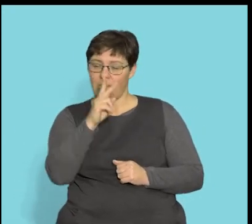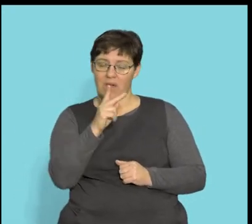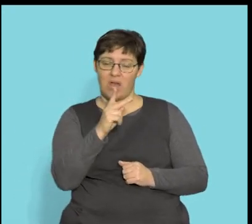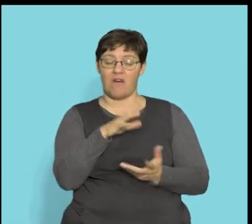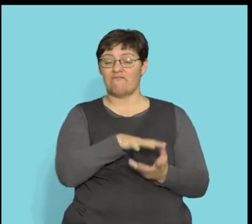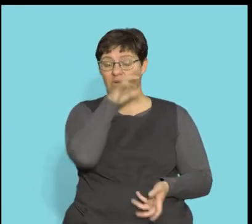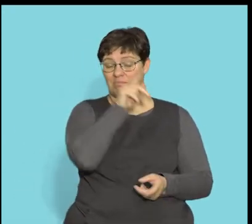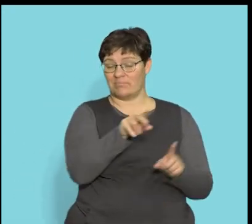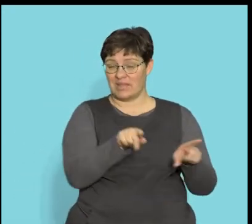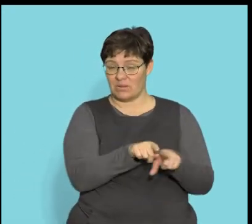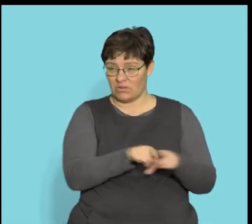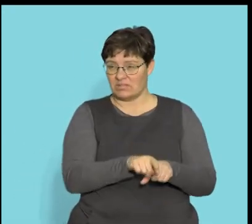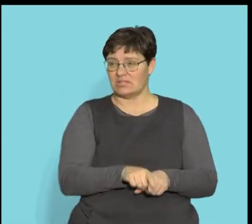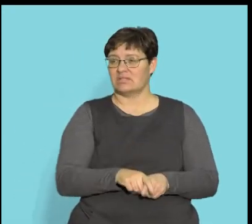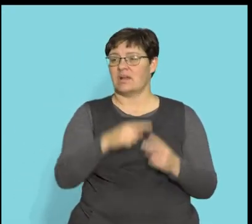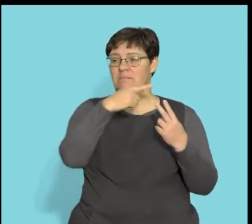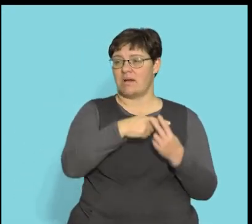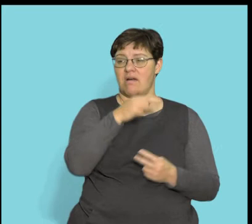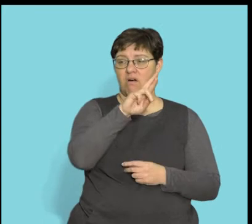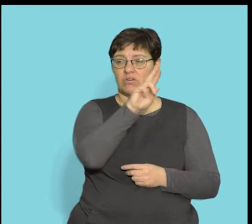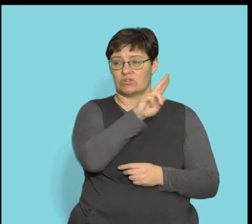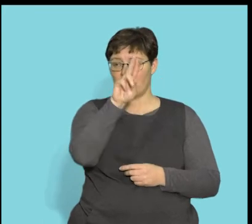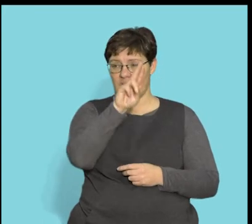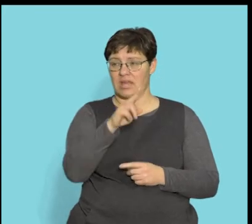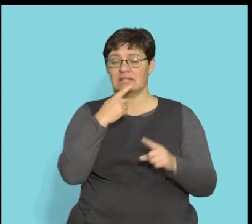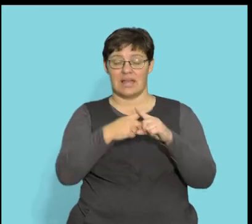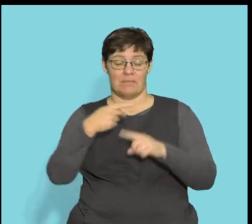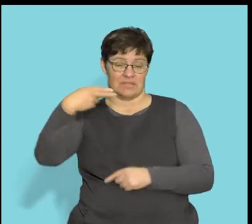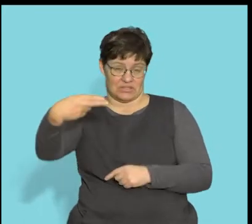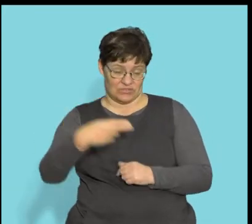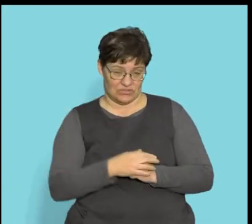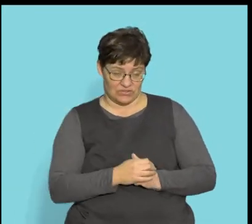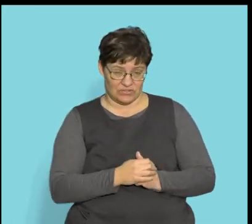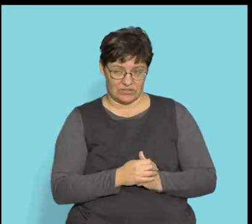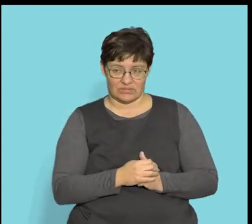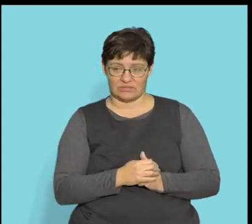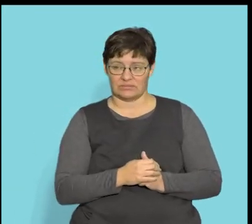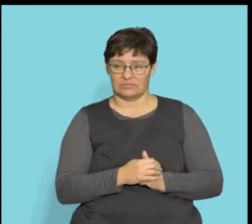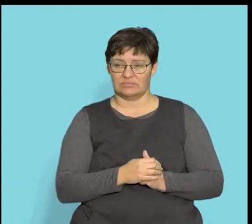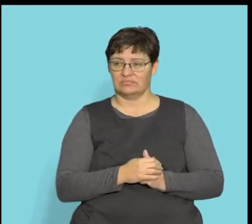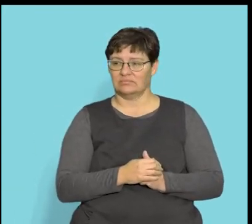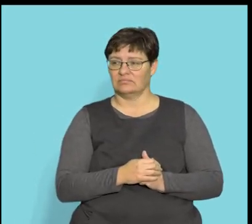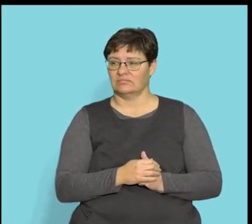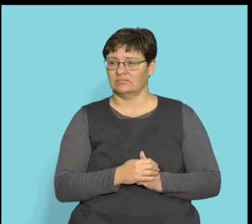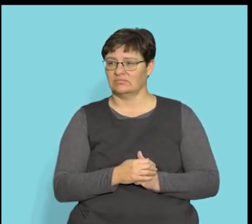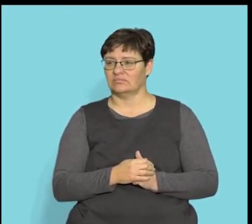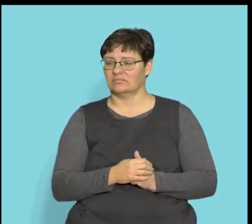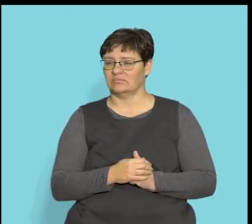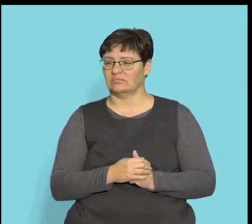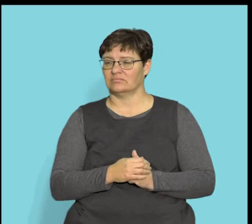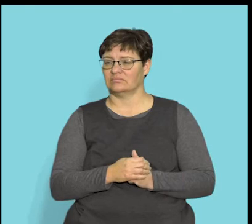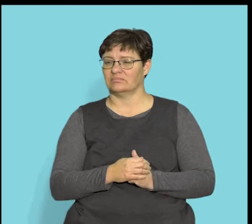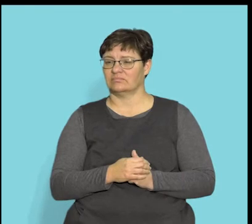pi r squared, which is the area of the bottom circle, multiplied by the height. So the